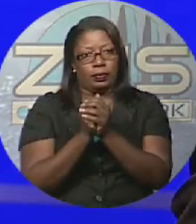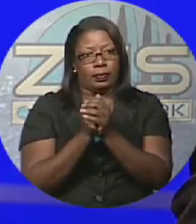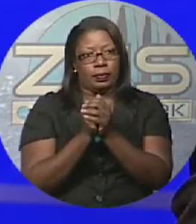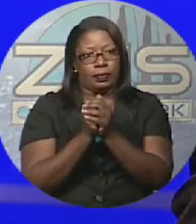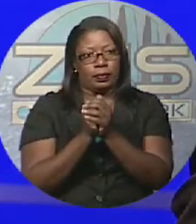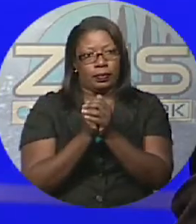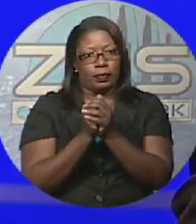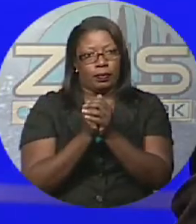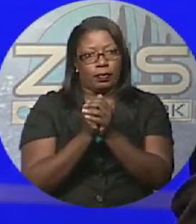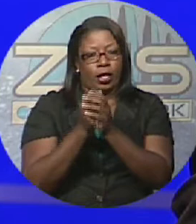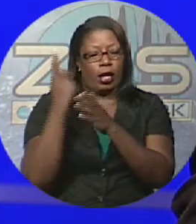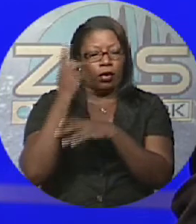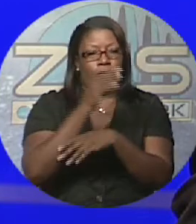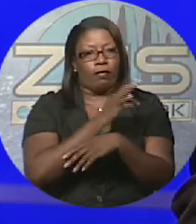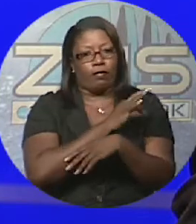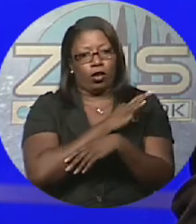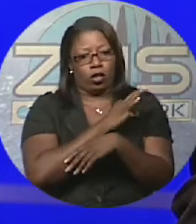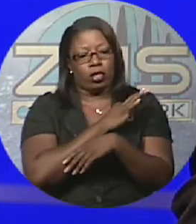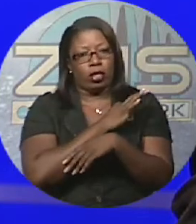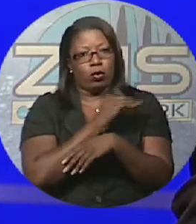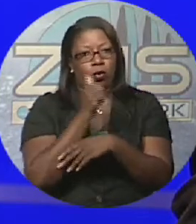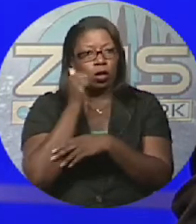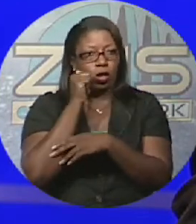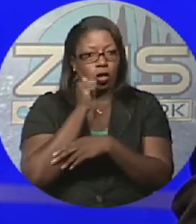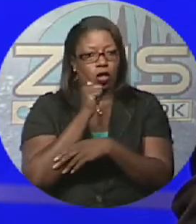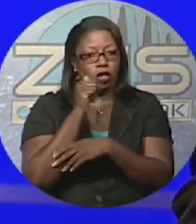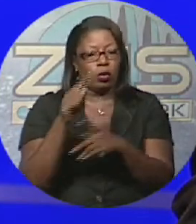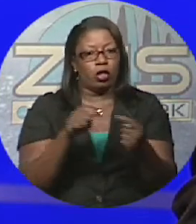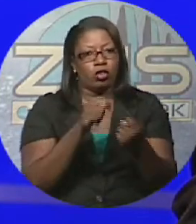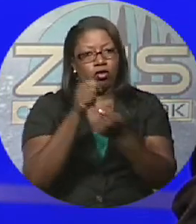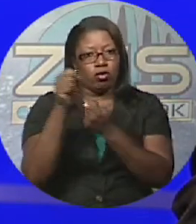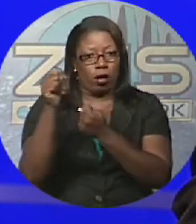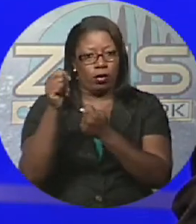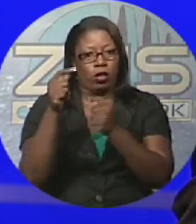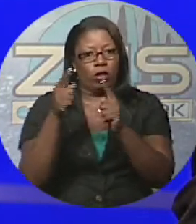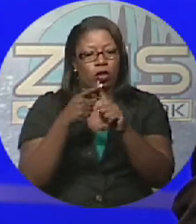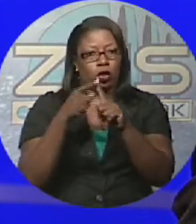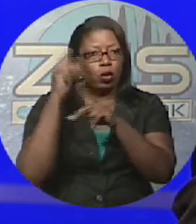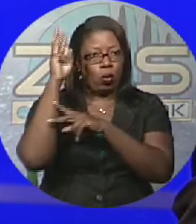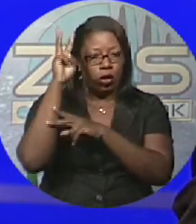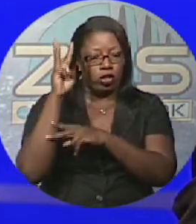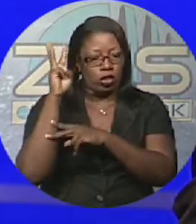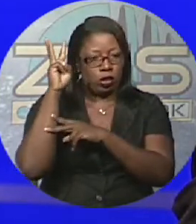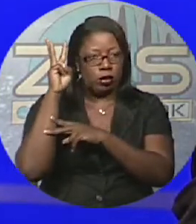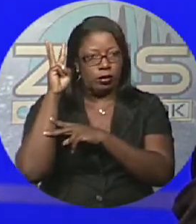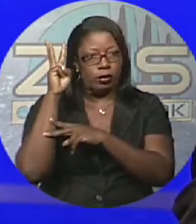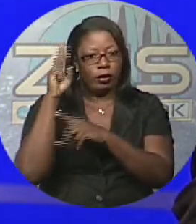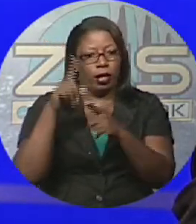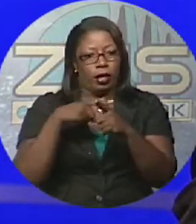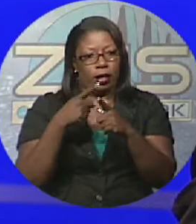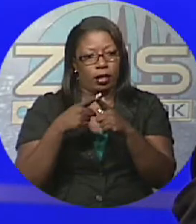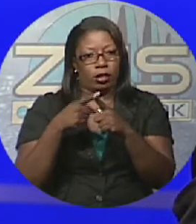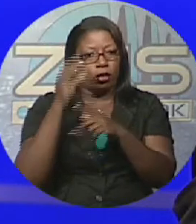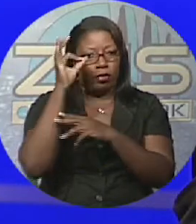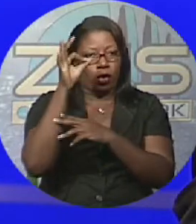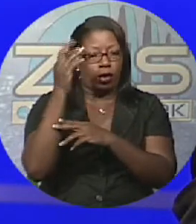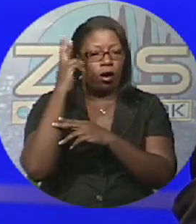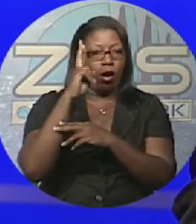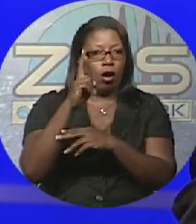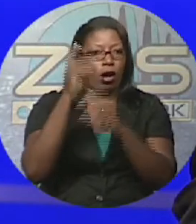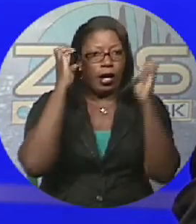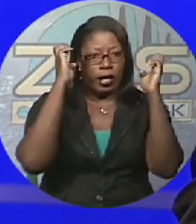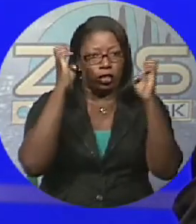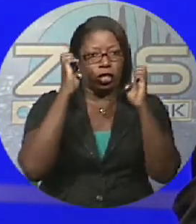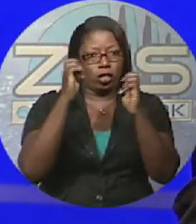Now, Kevin Ferguson will be one of the young ladies traveling with JBLN to Washington, and from there, it's off to further her education